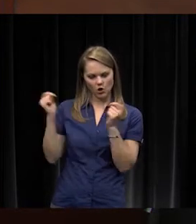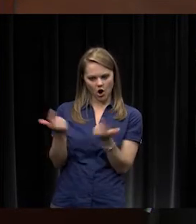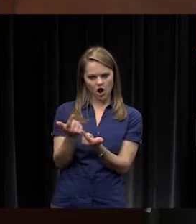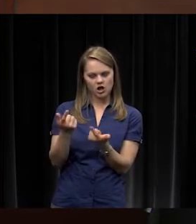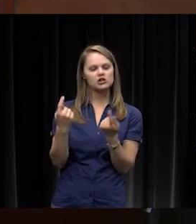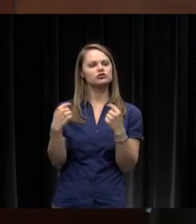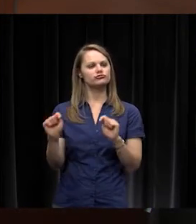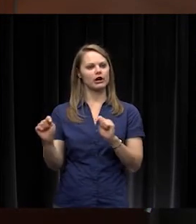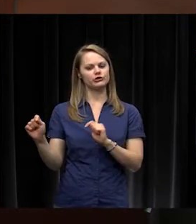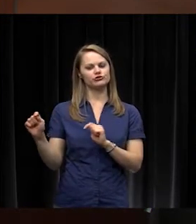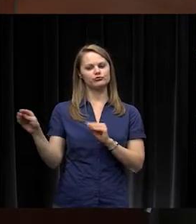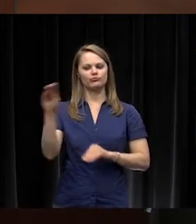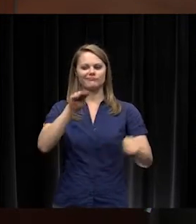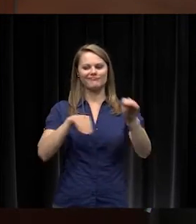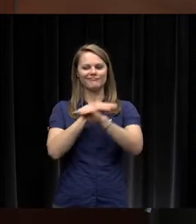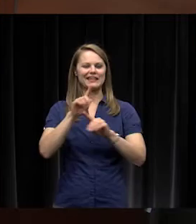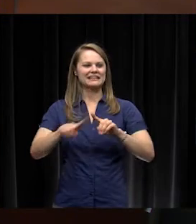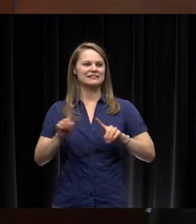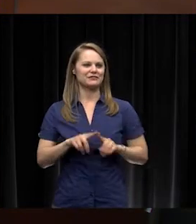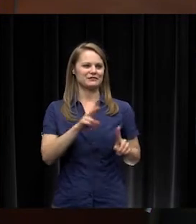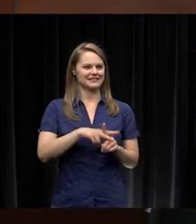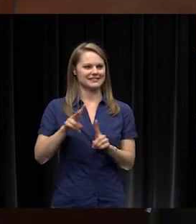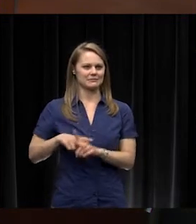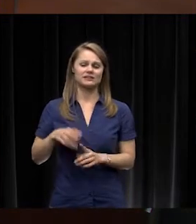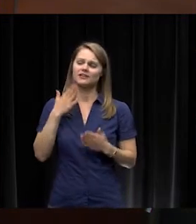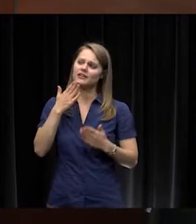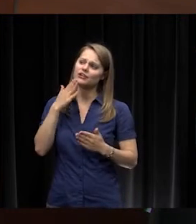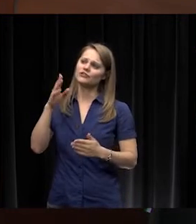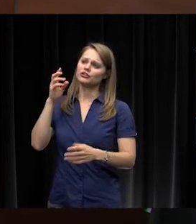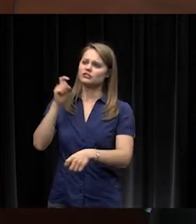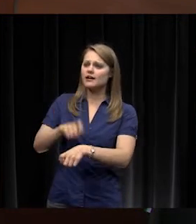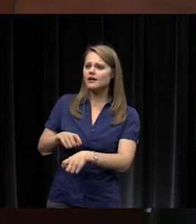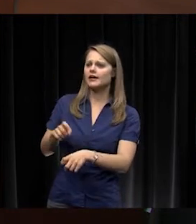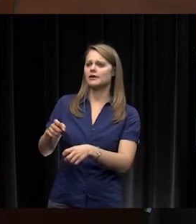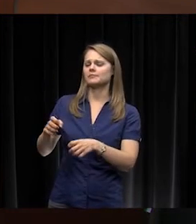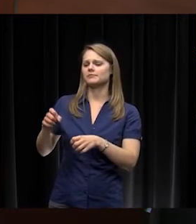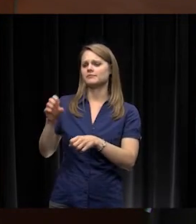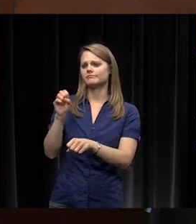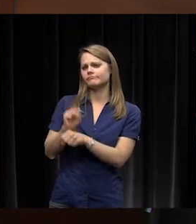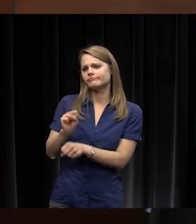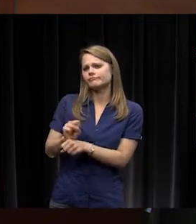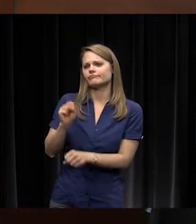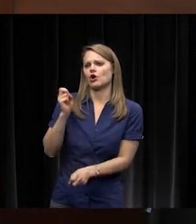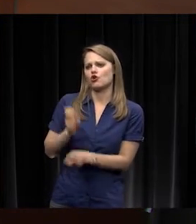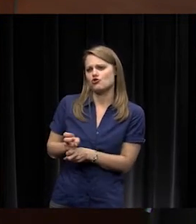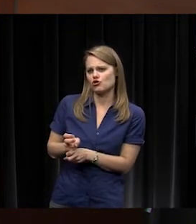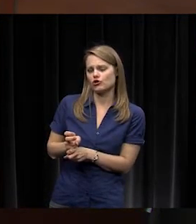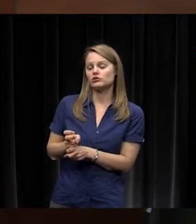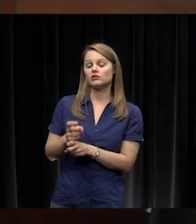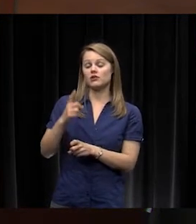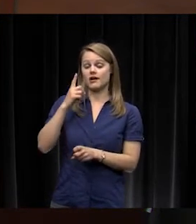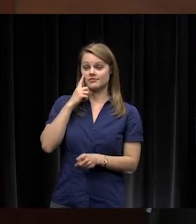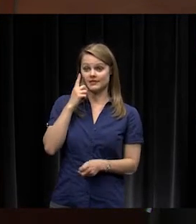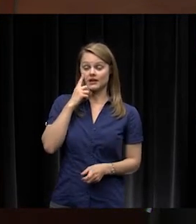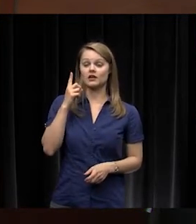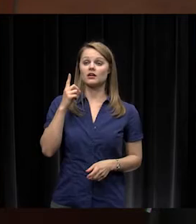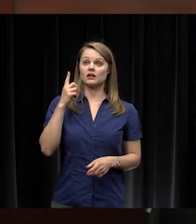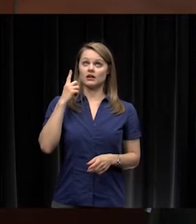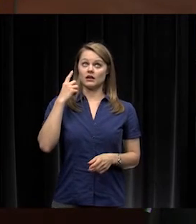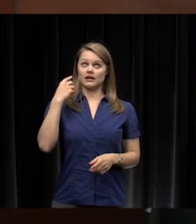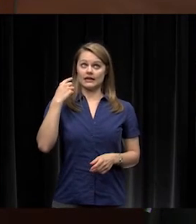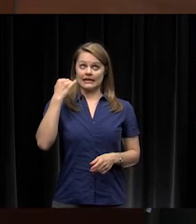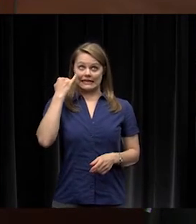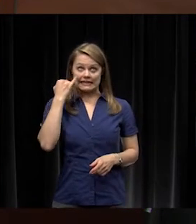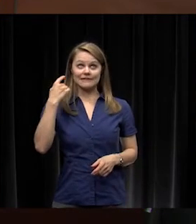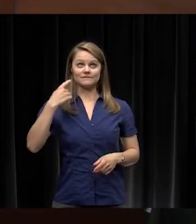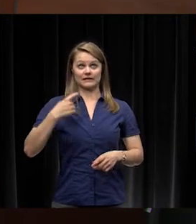Again, thank you so very much for your time and effort. I think if I did it right and I kept